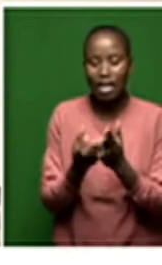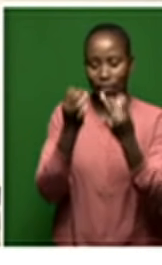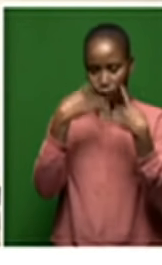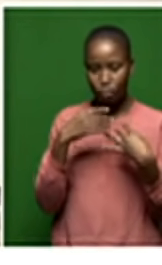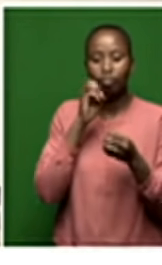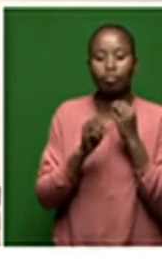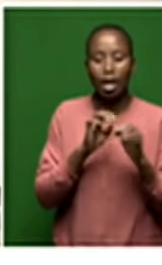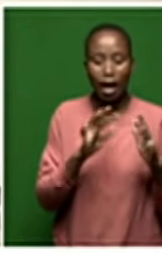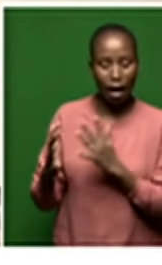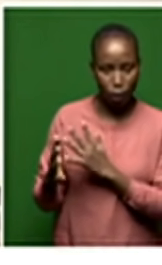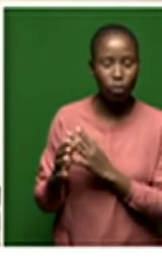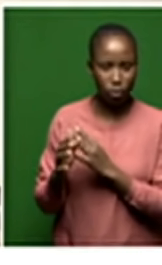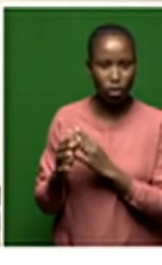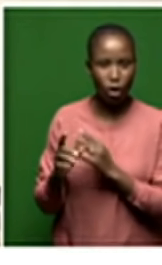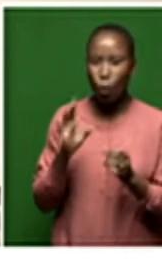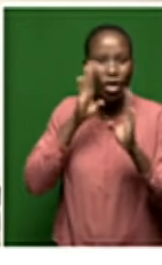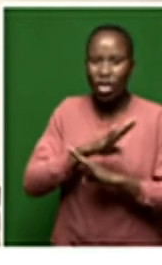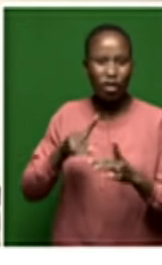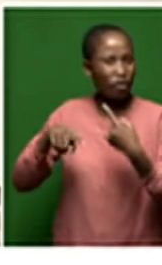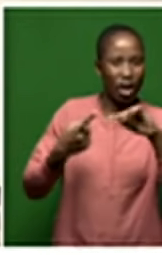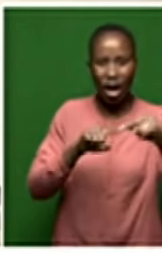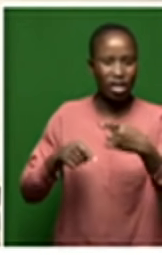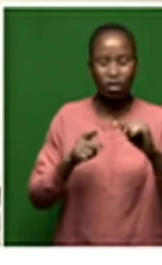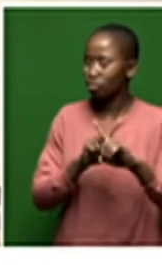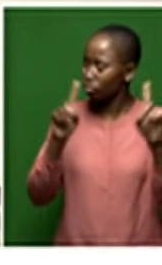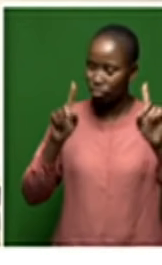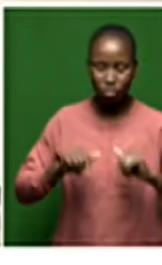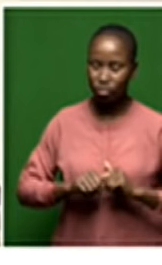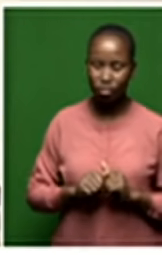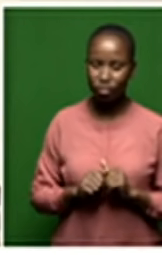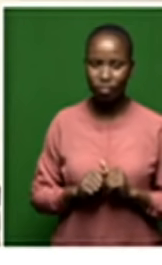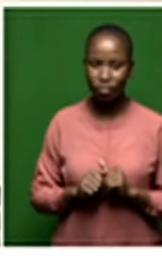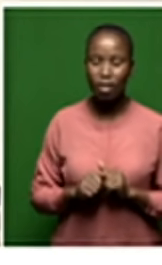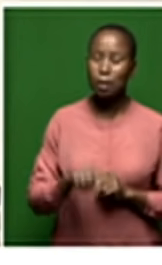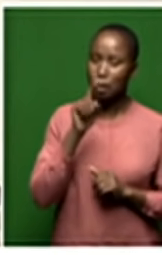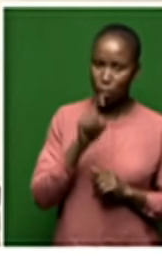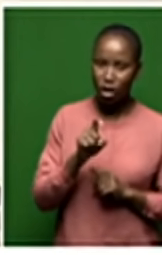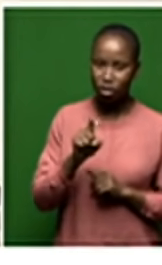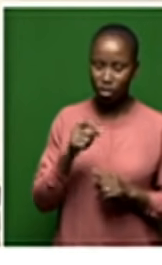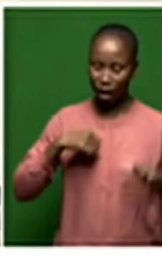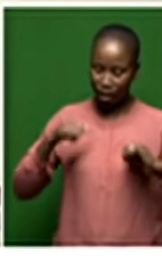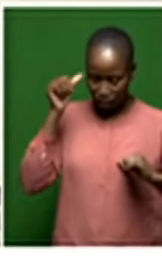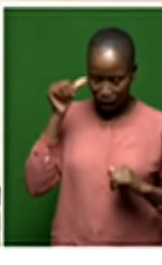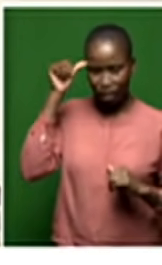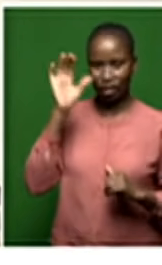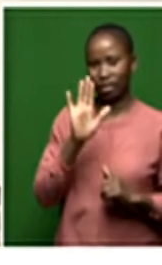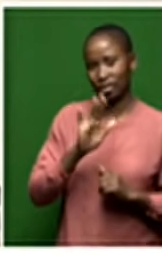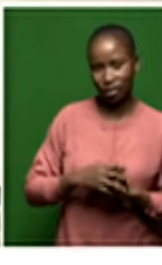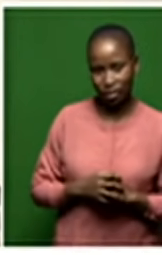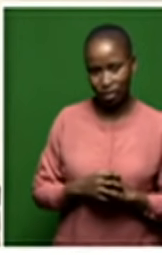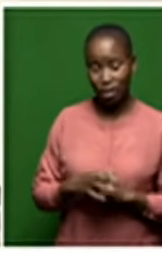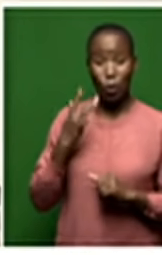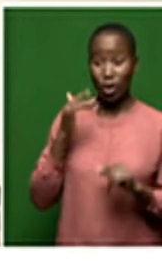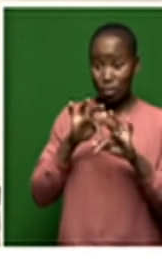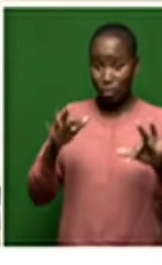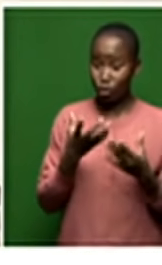need to strengthen without swearing at each other, calling each other names. We need to be very adult about it. When the people come with